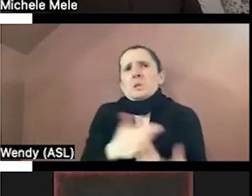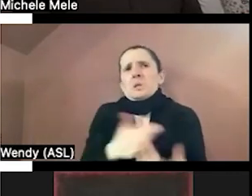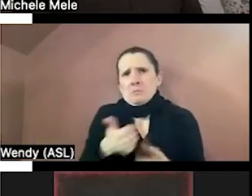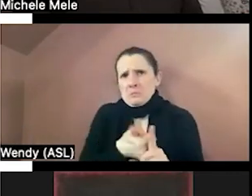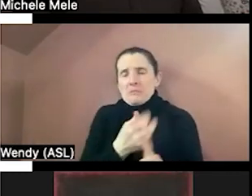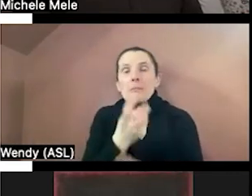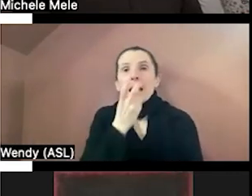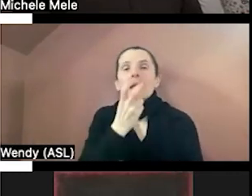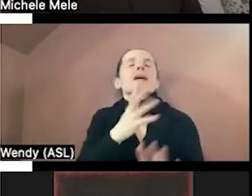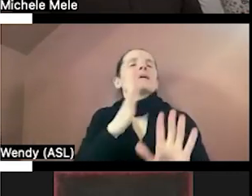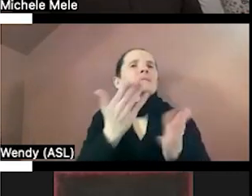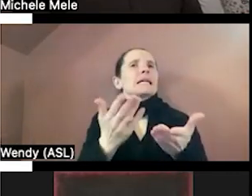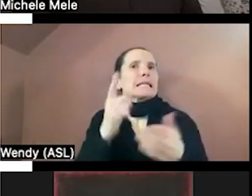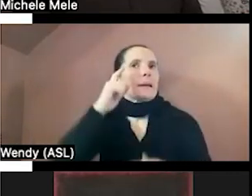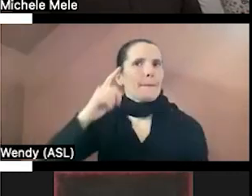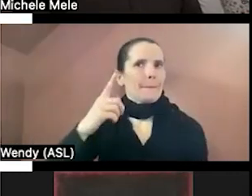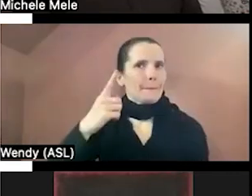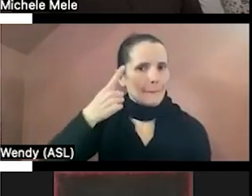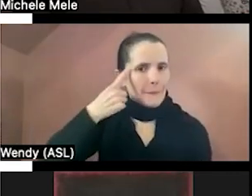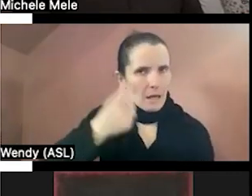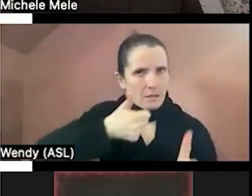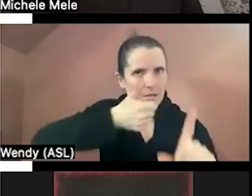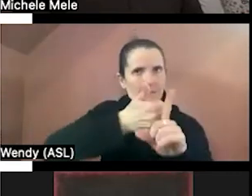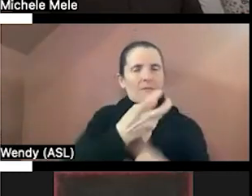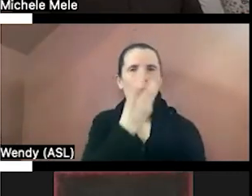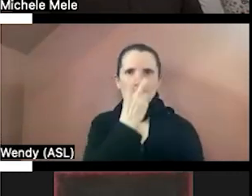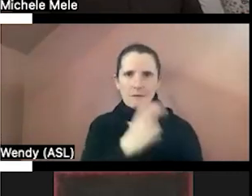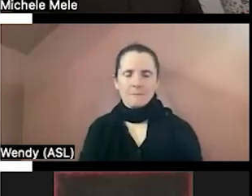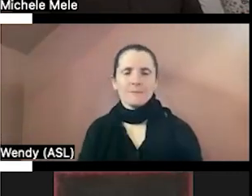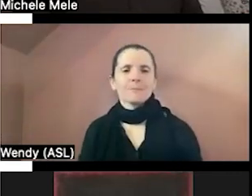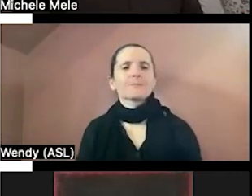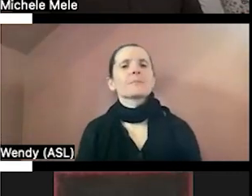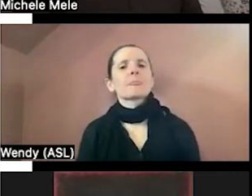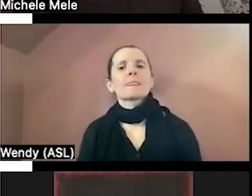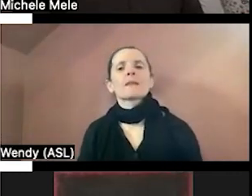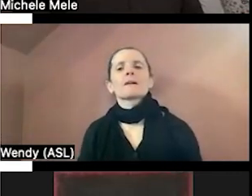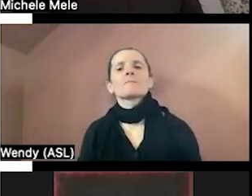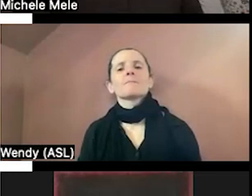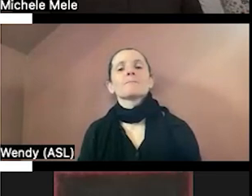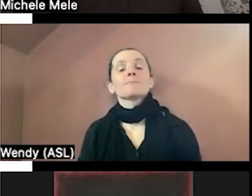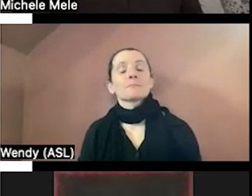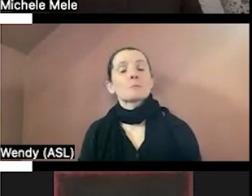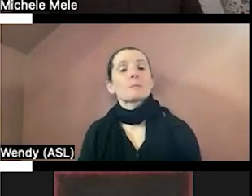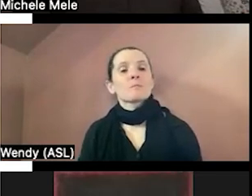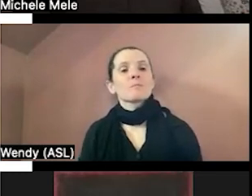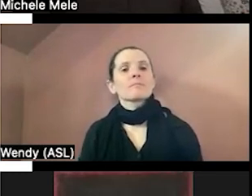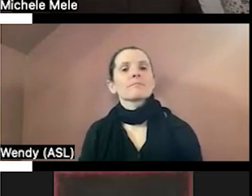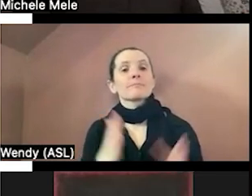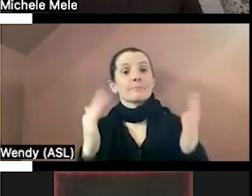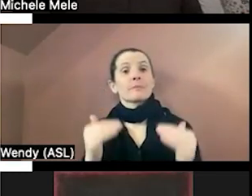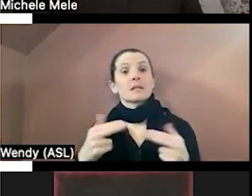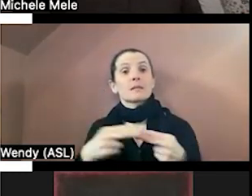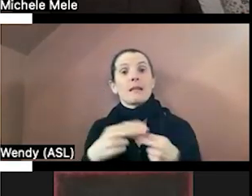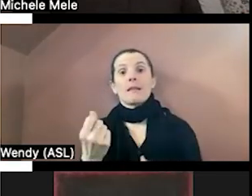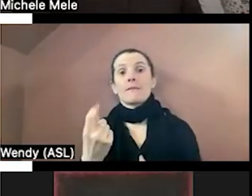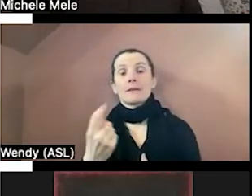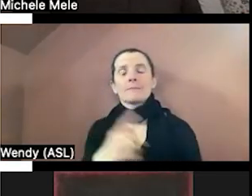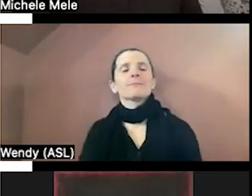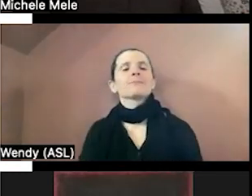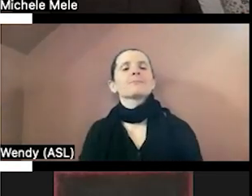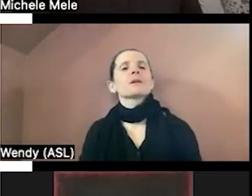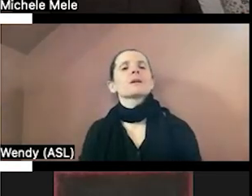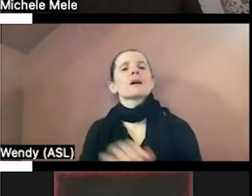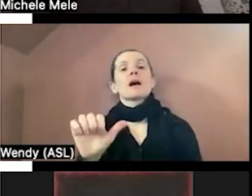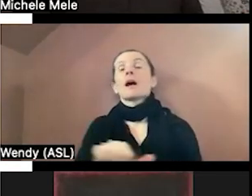say, because of his condition. In those same years, slide 11, another great mathematician was born, even a more